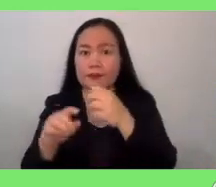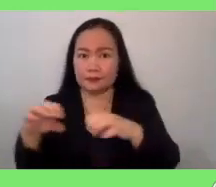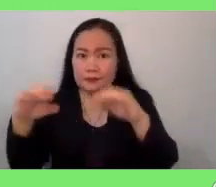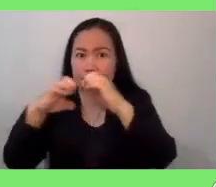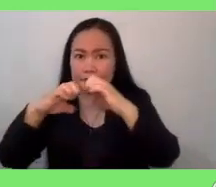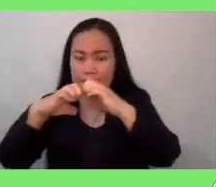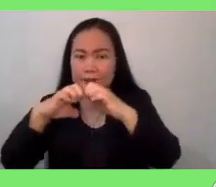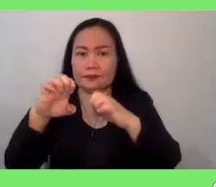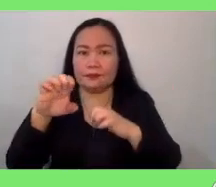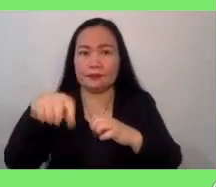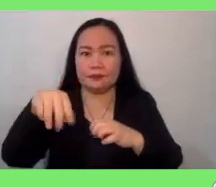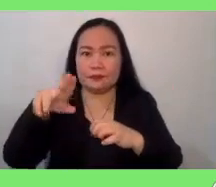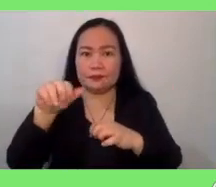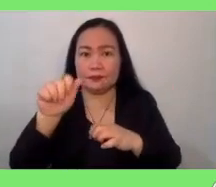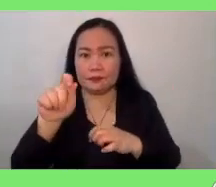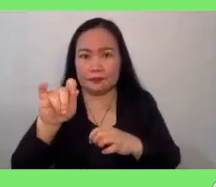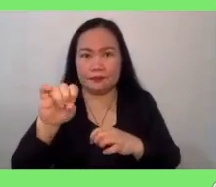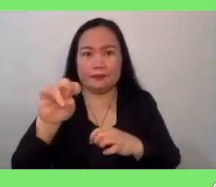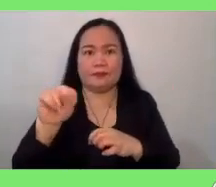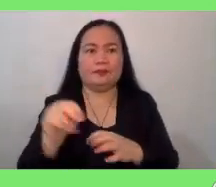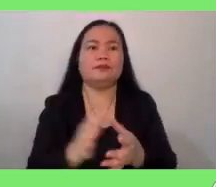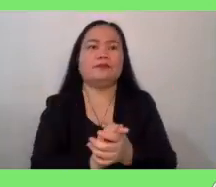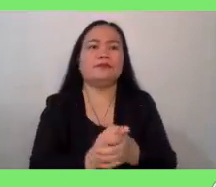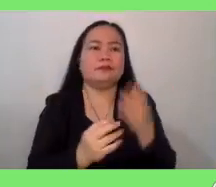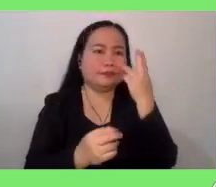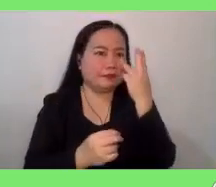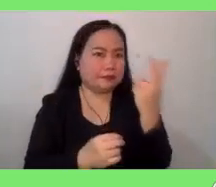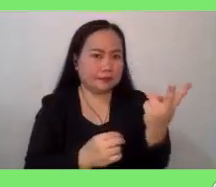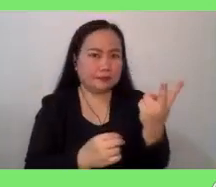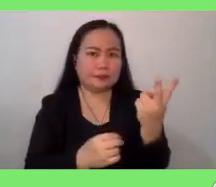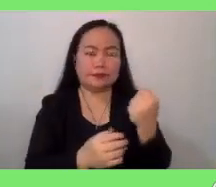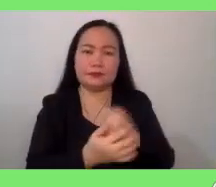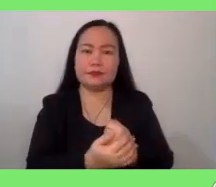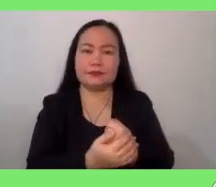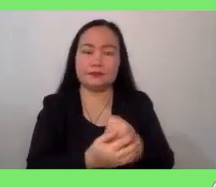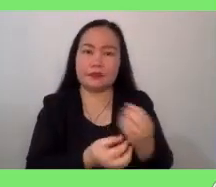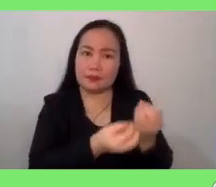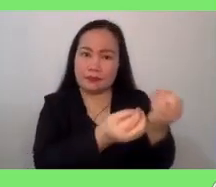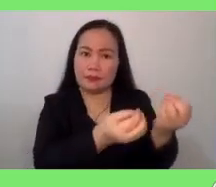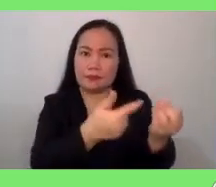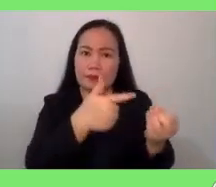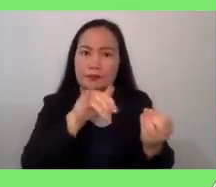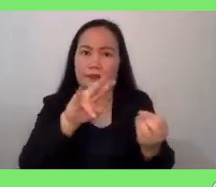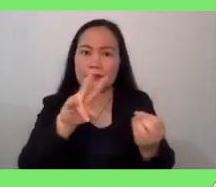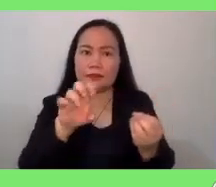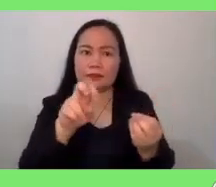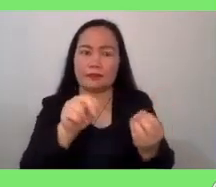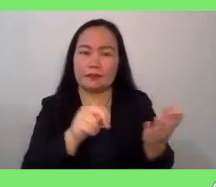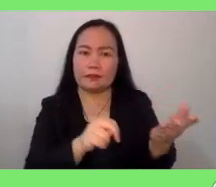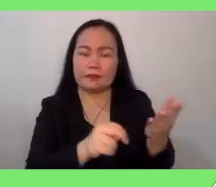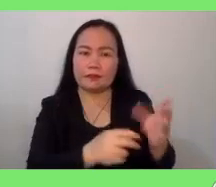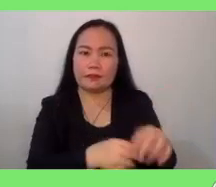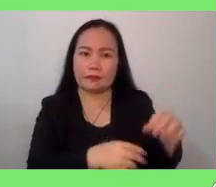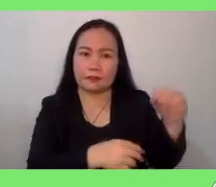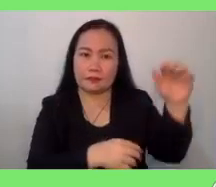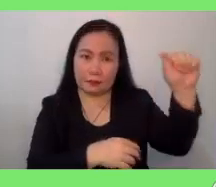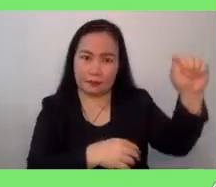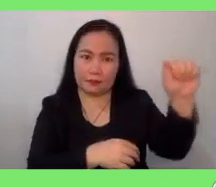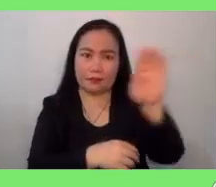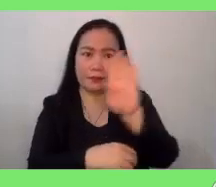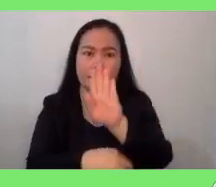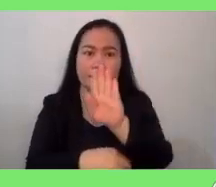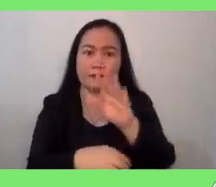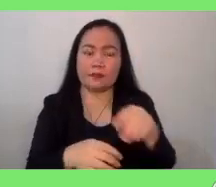start. So I want you to look at this given. So I have here column A and column B. So I want you to